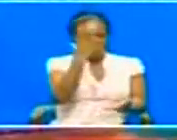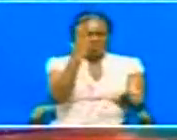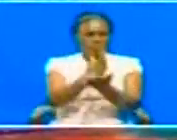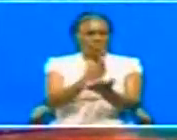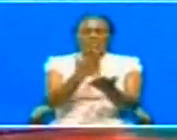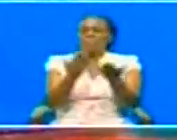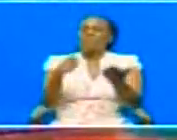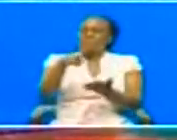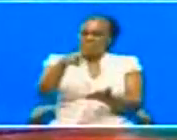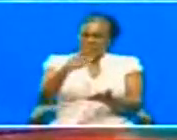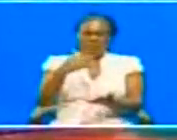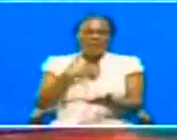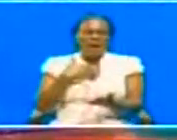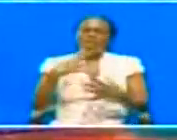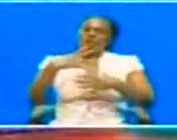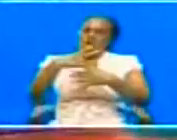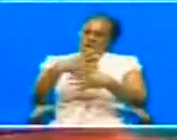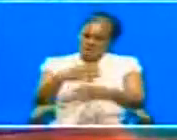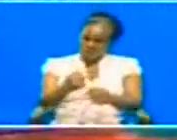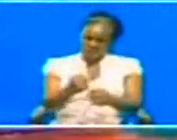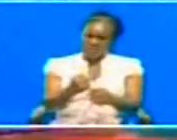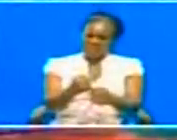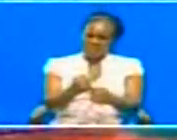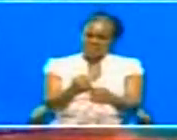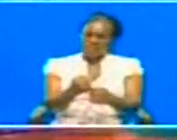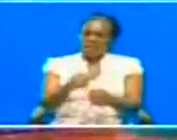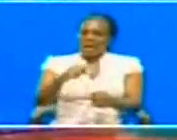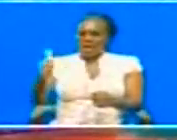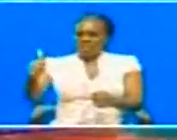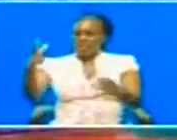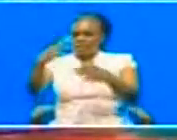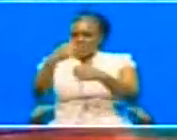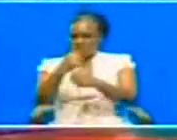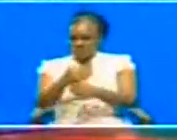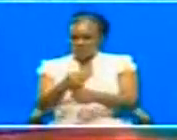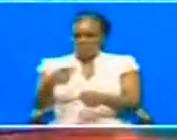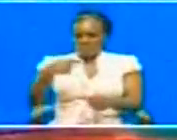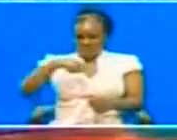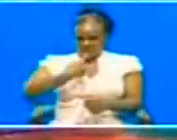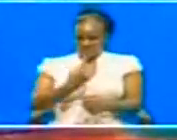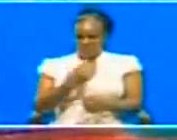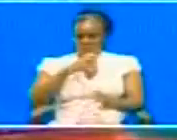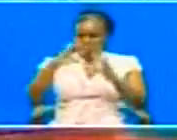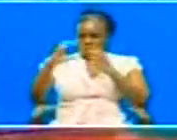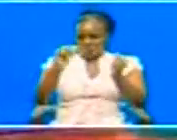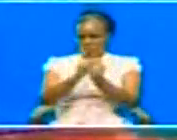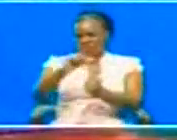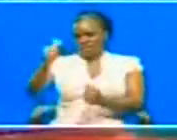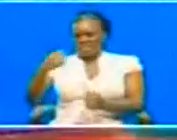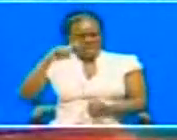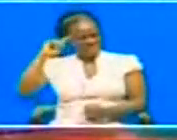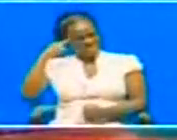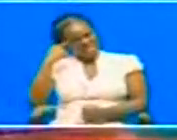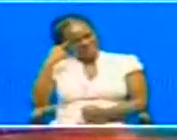somehow or the other, with the confidence that they have developed now with our foundation and how we are reaching and how I interact with them as well, I